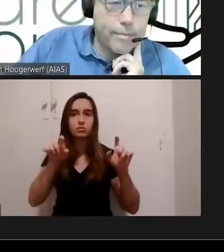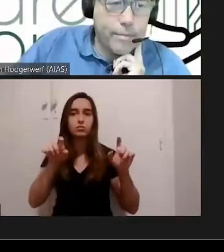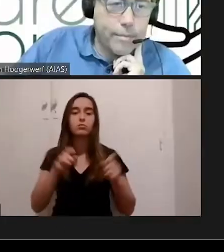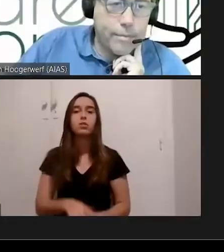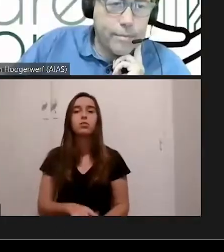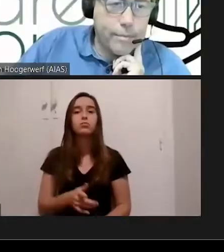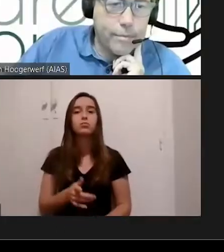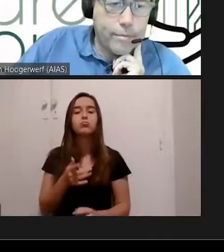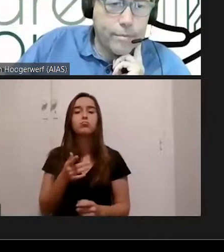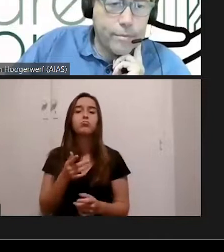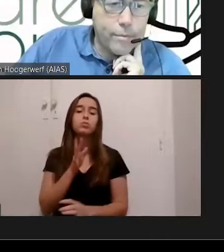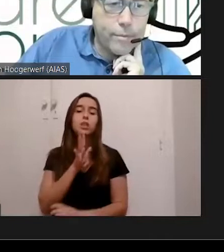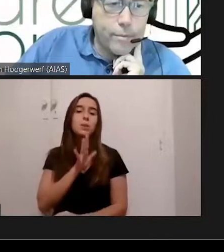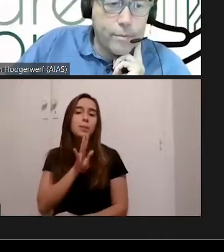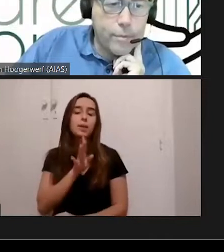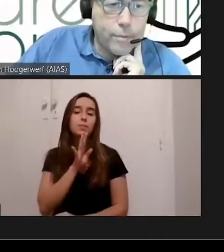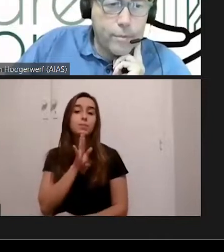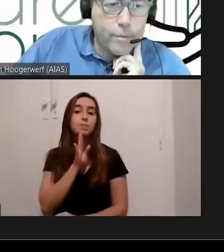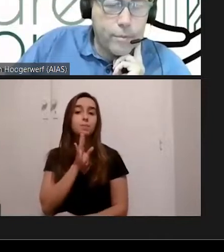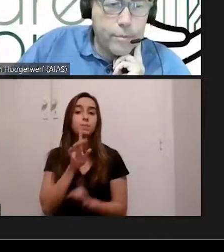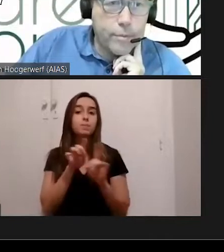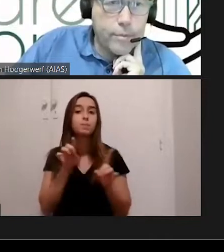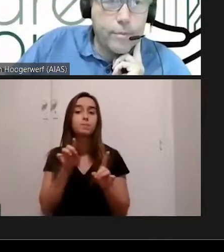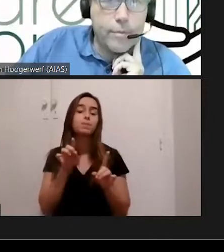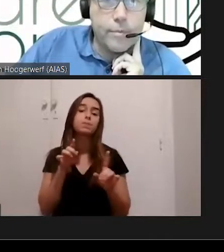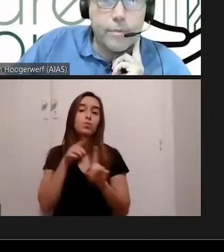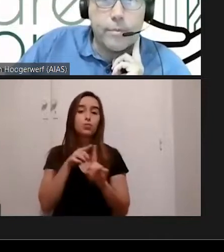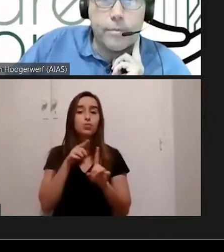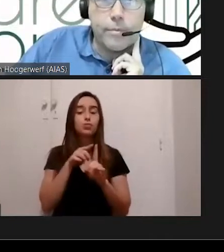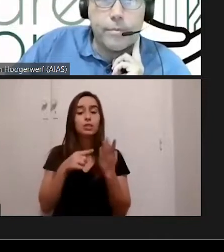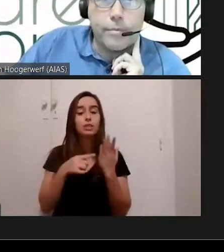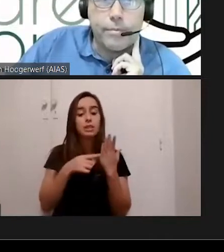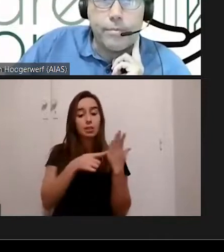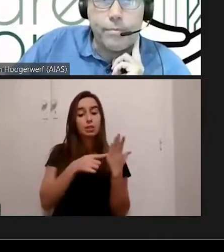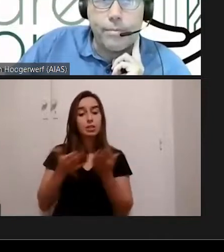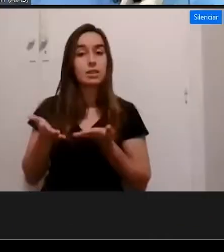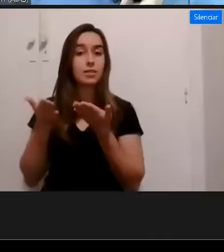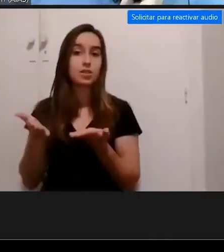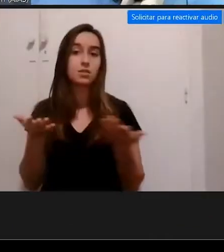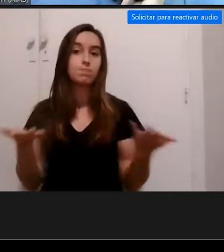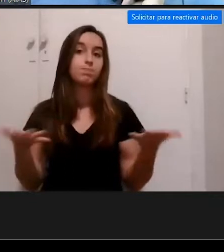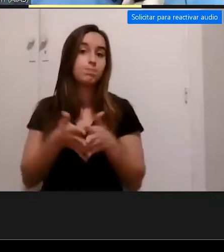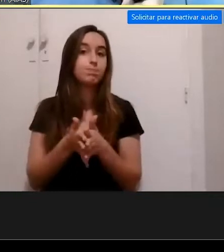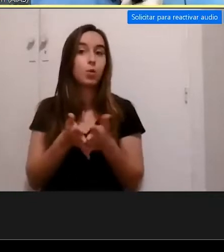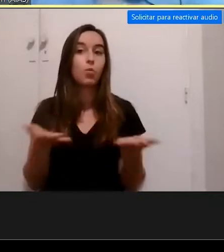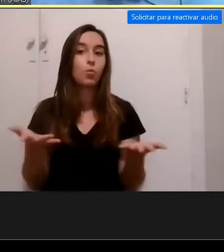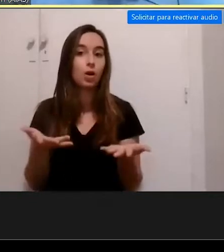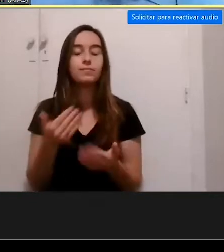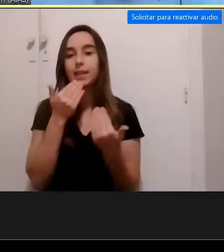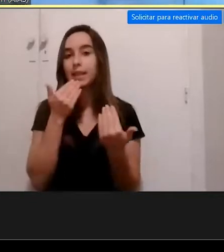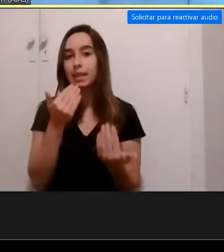the opportunities available for the use of technology and services. So I'll hand over to you, Emmanuel. Thank you. Thank you,